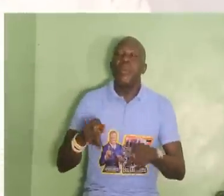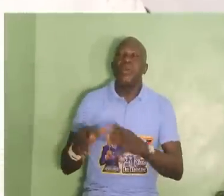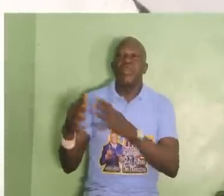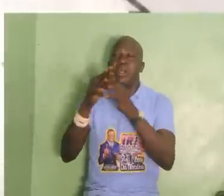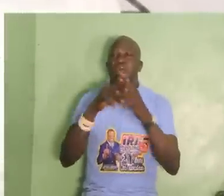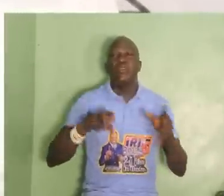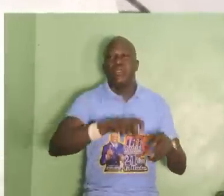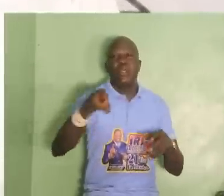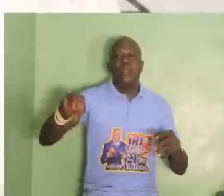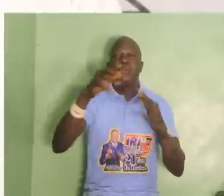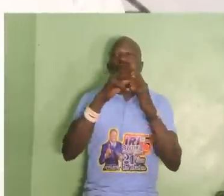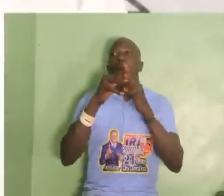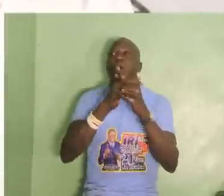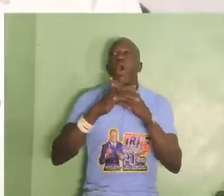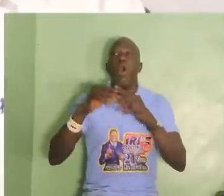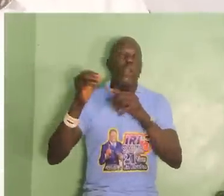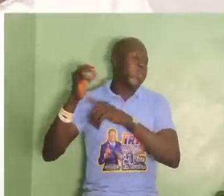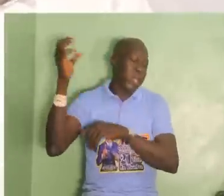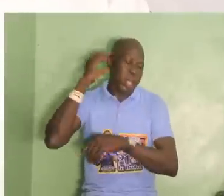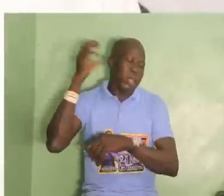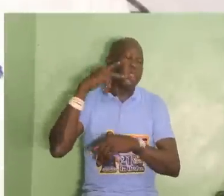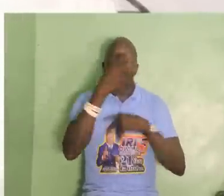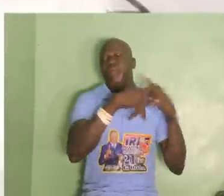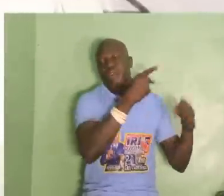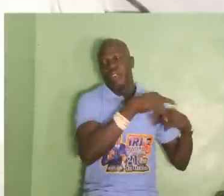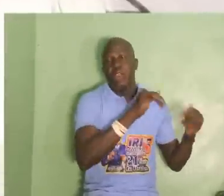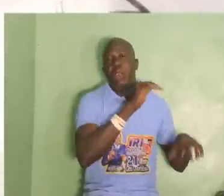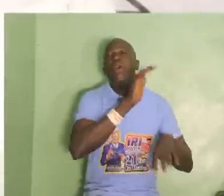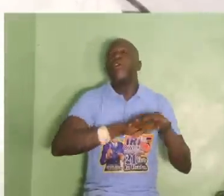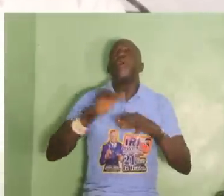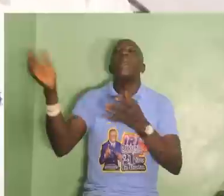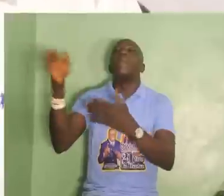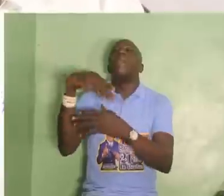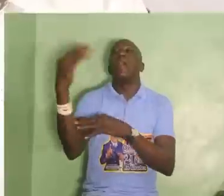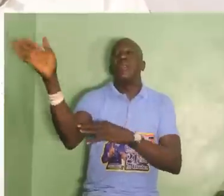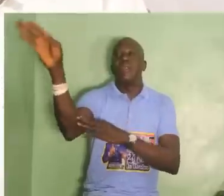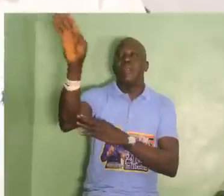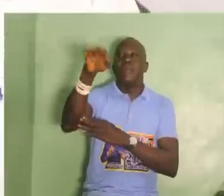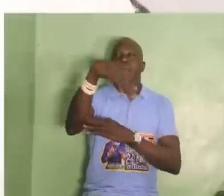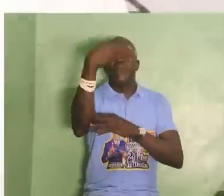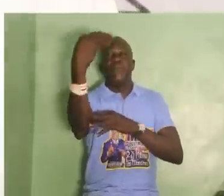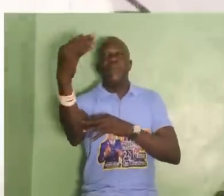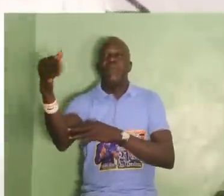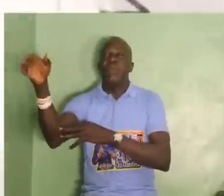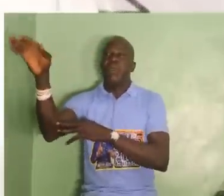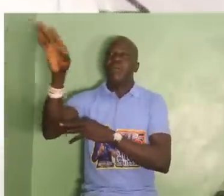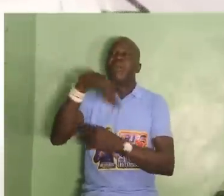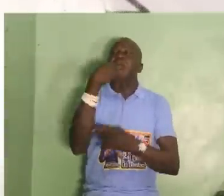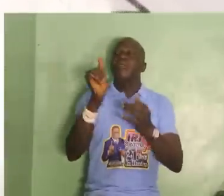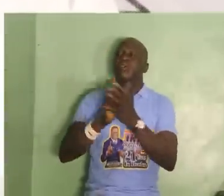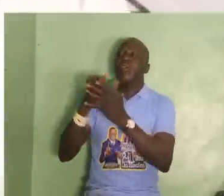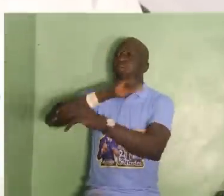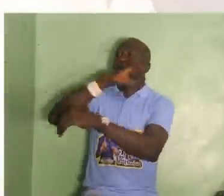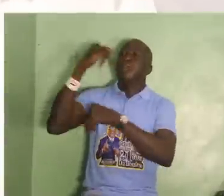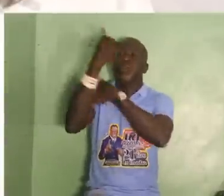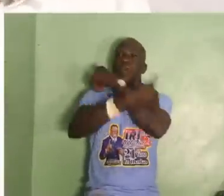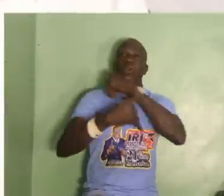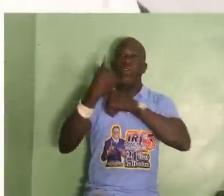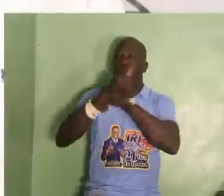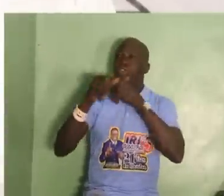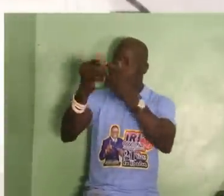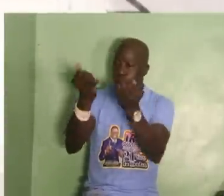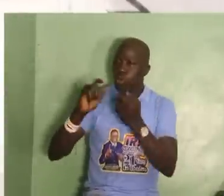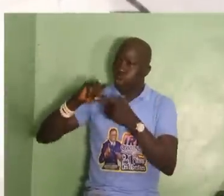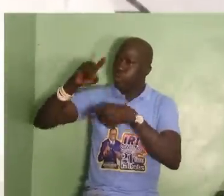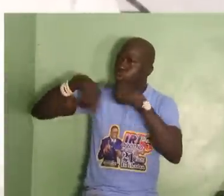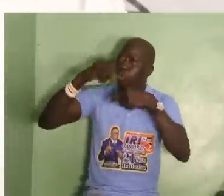wa lapata wonderland o wa logun eru o wa muslim o wa ni olodo o wa soka o mi adio